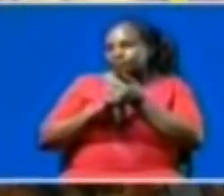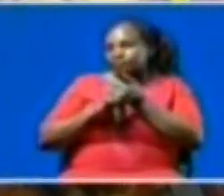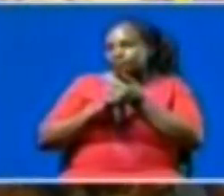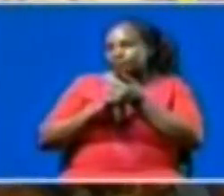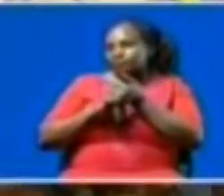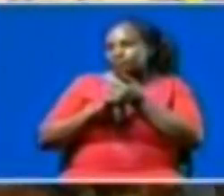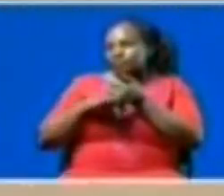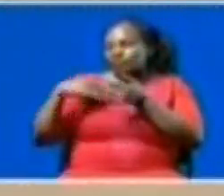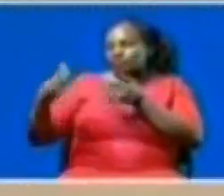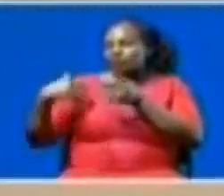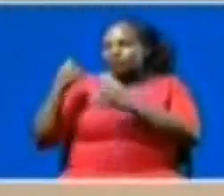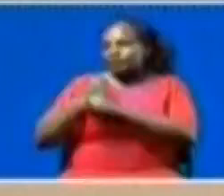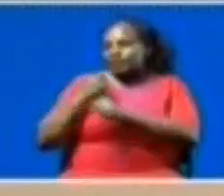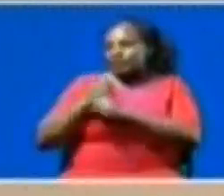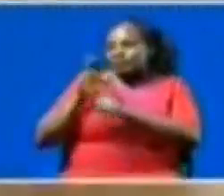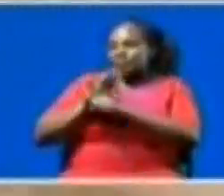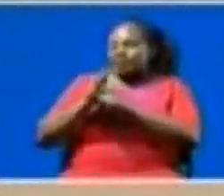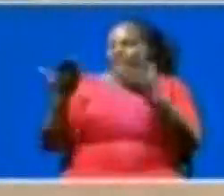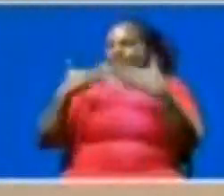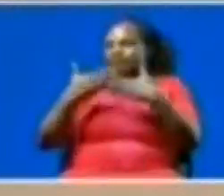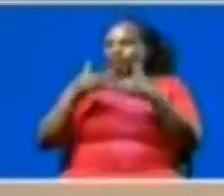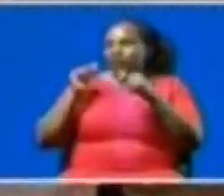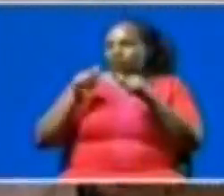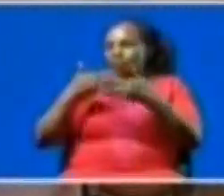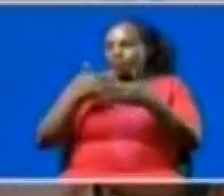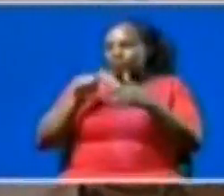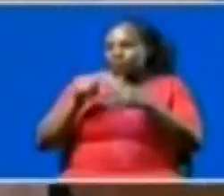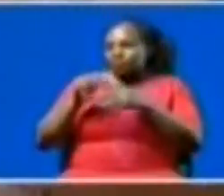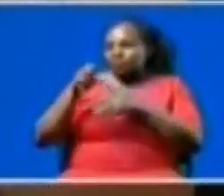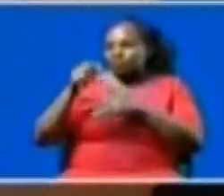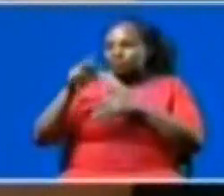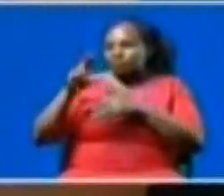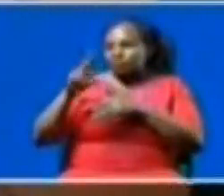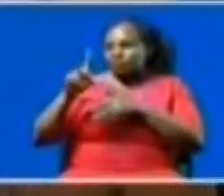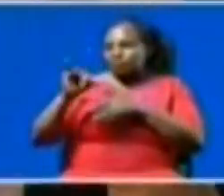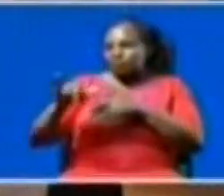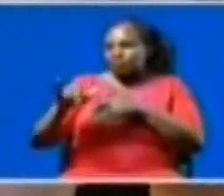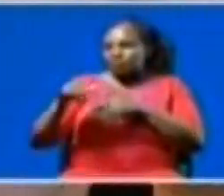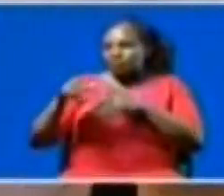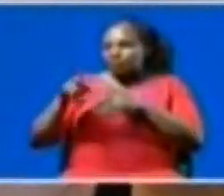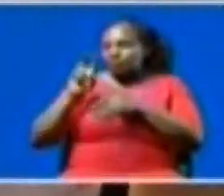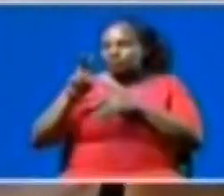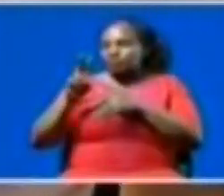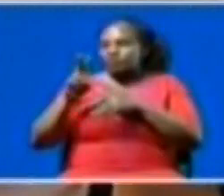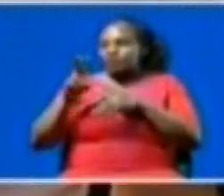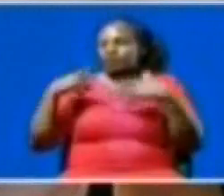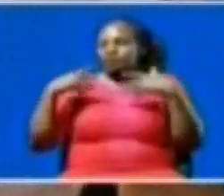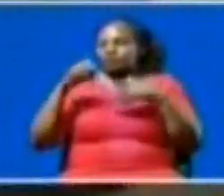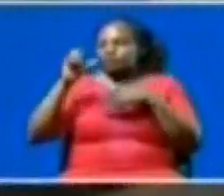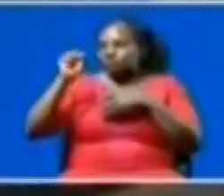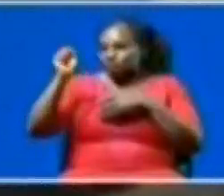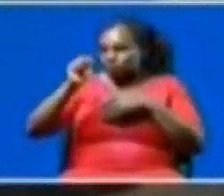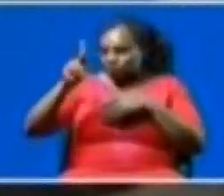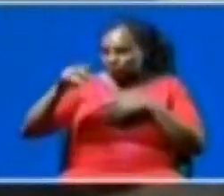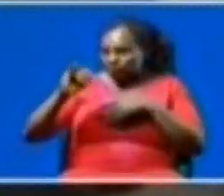Like she's always done many nights before this one, Sally procures the help of her daughter, Sophie Shaw.